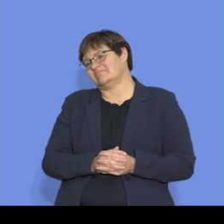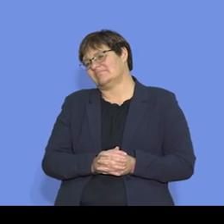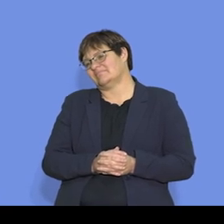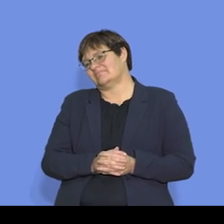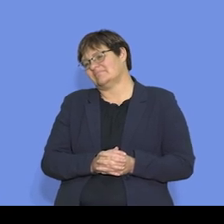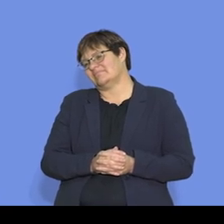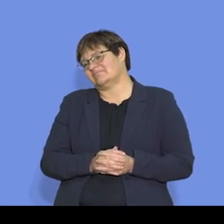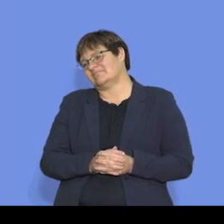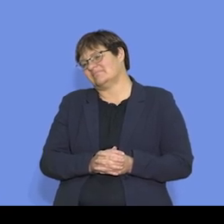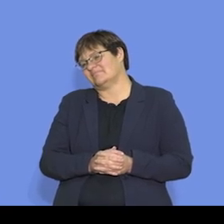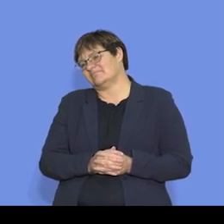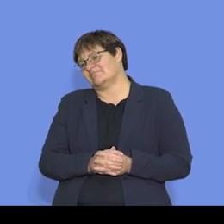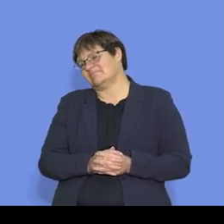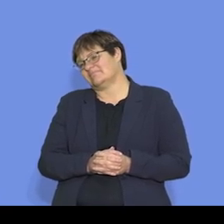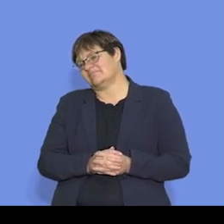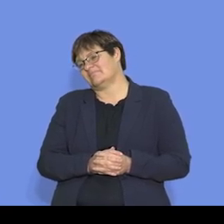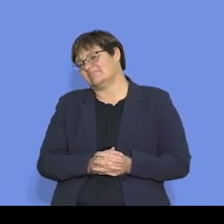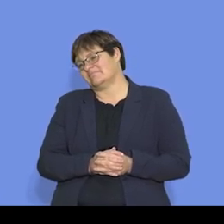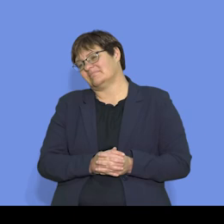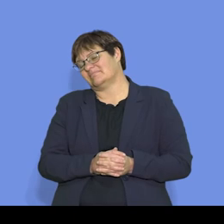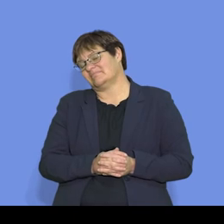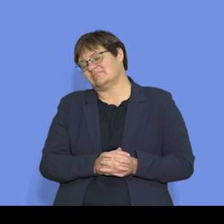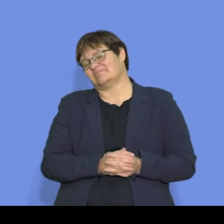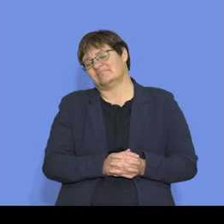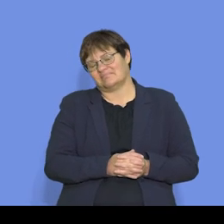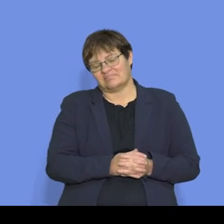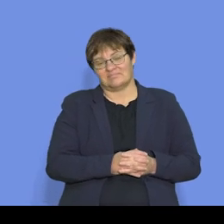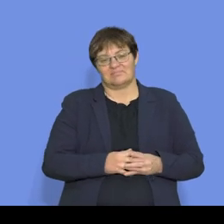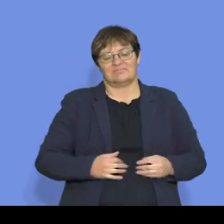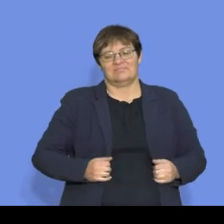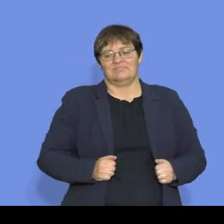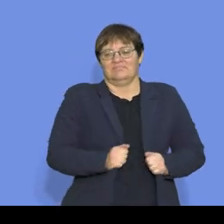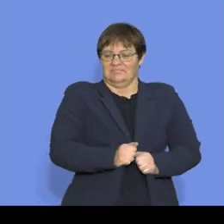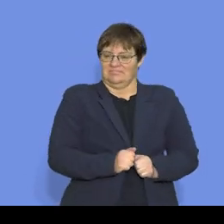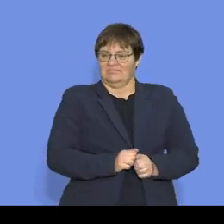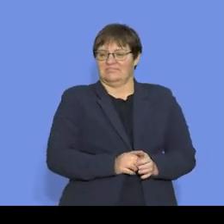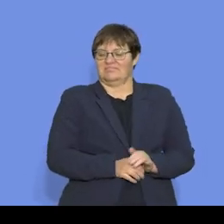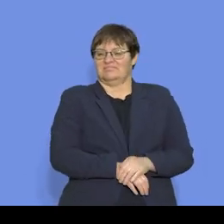me check. Oh, I thought I'd put, I neglected to put